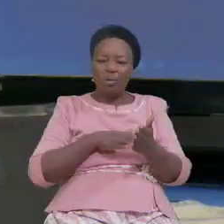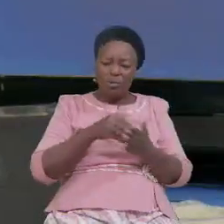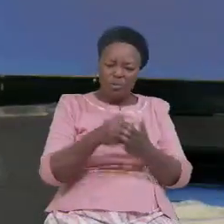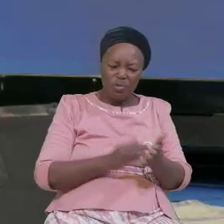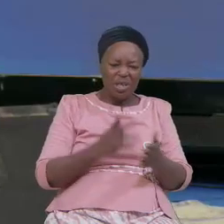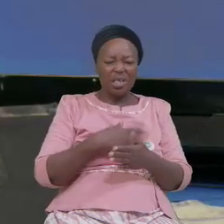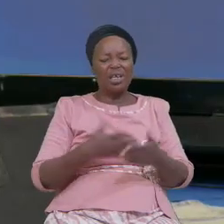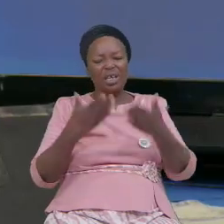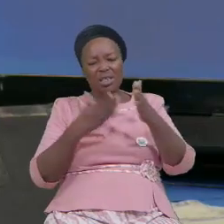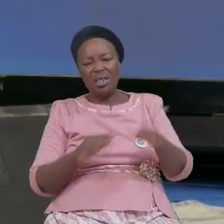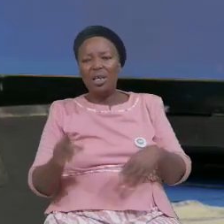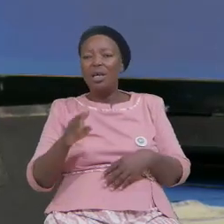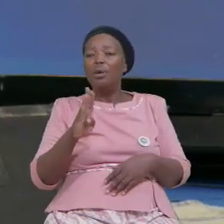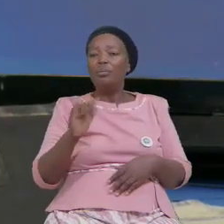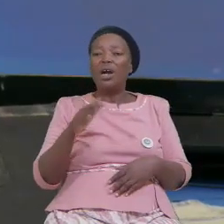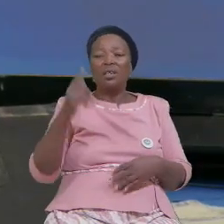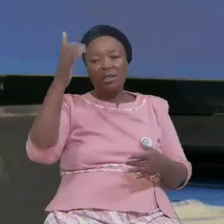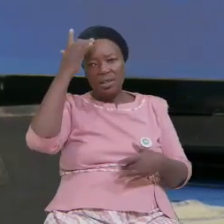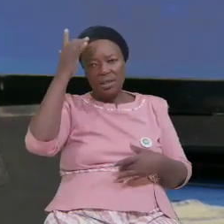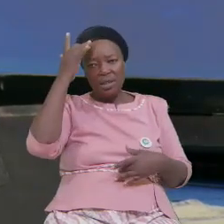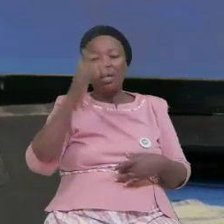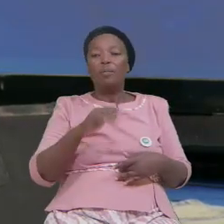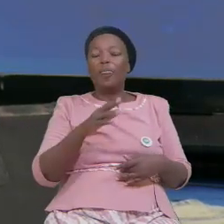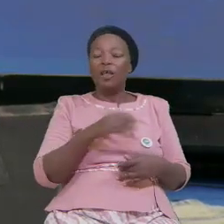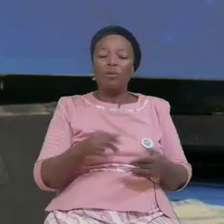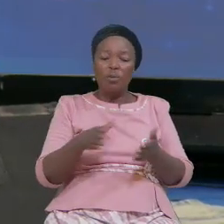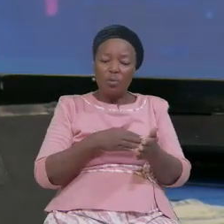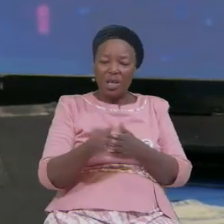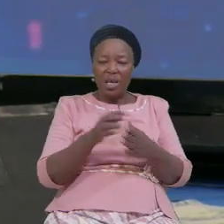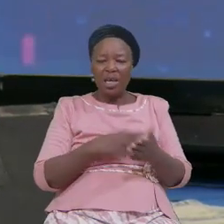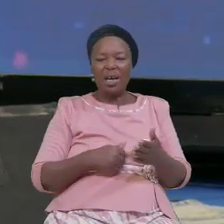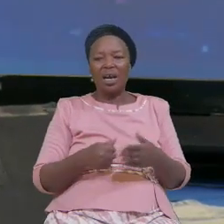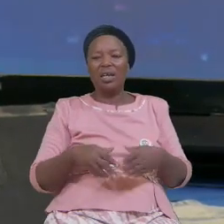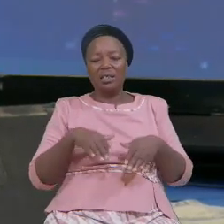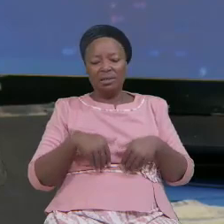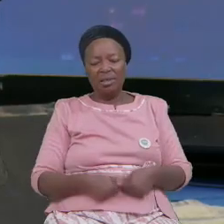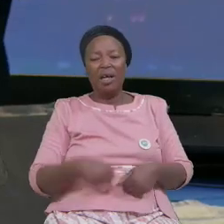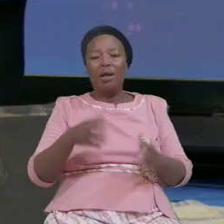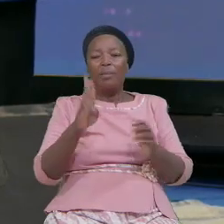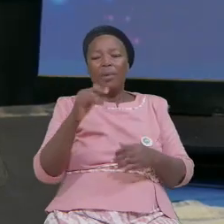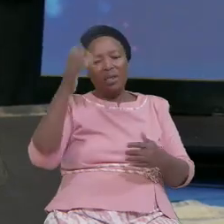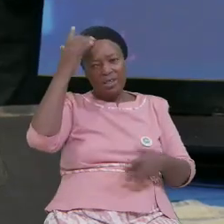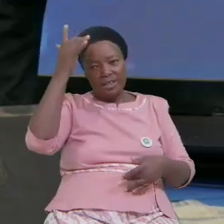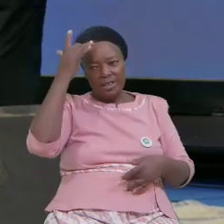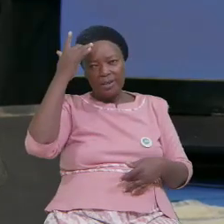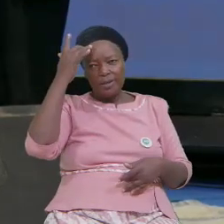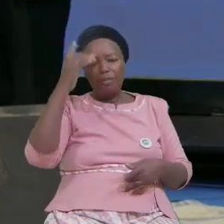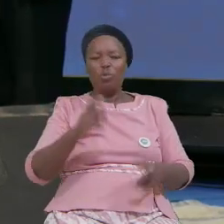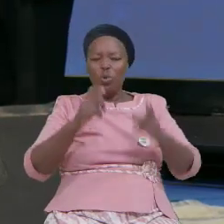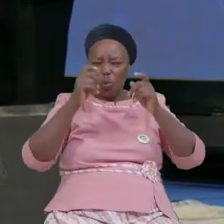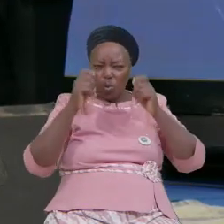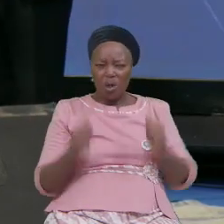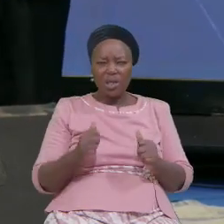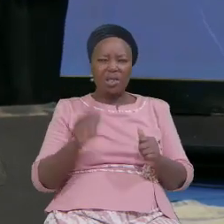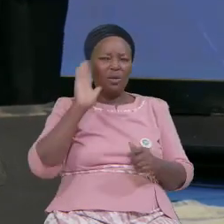deadened by disease, weakened and deadened by sickness, quickening will